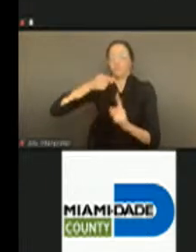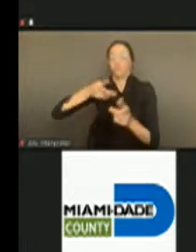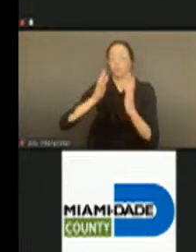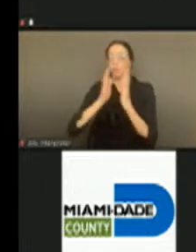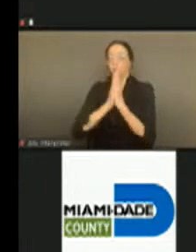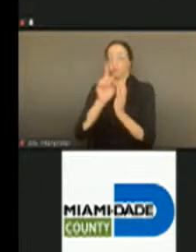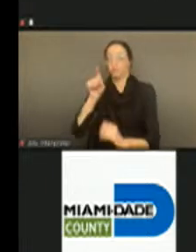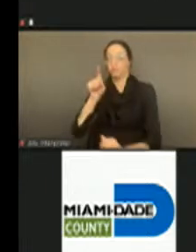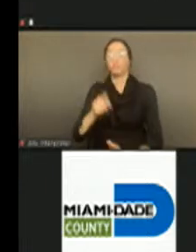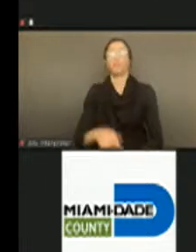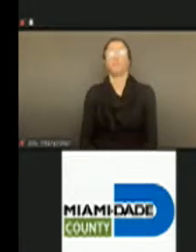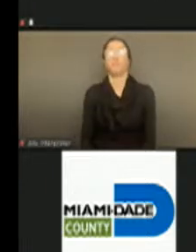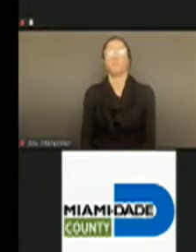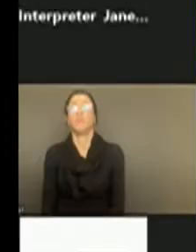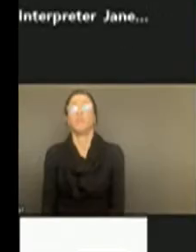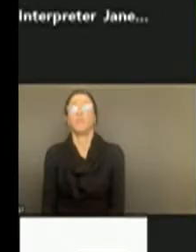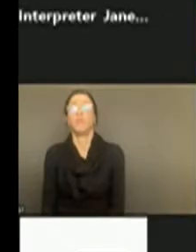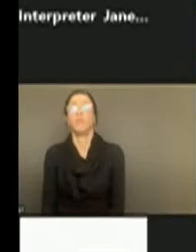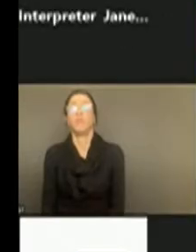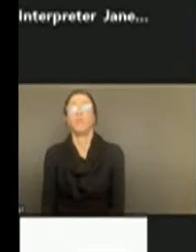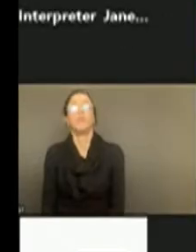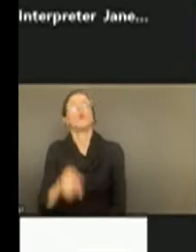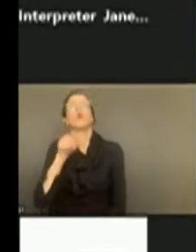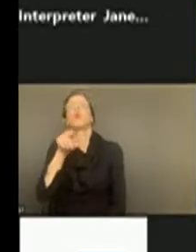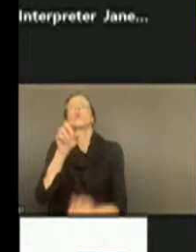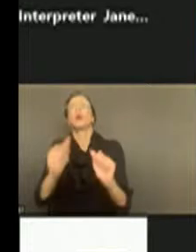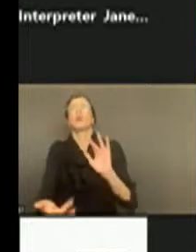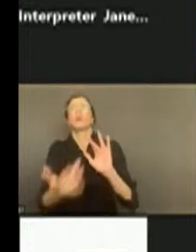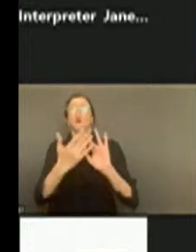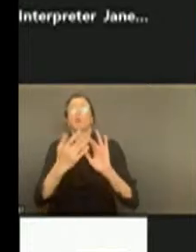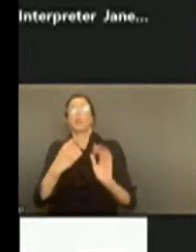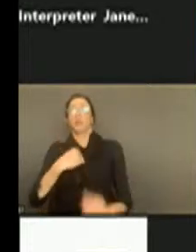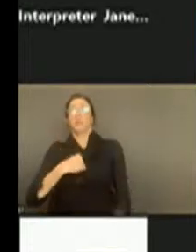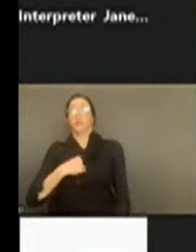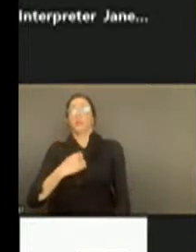Maya, you could contact me. My email address is